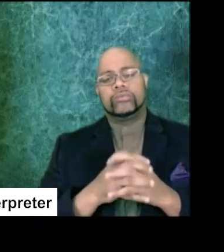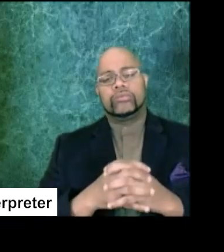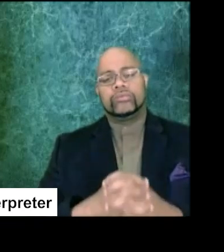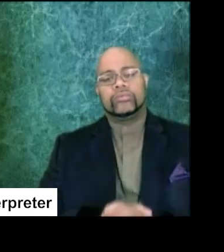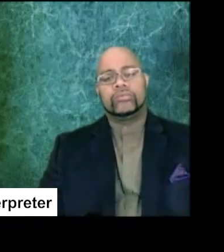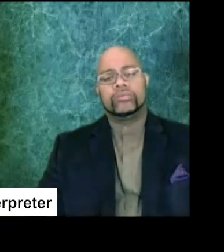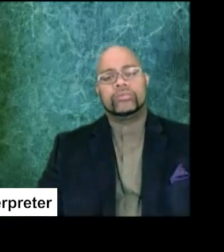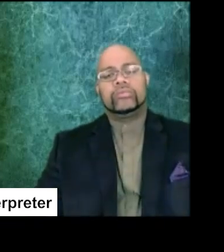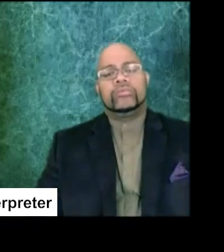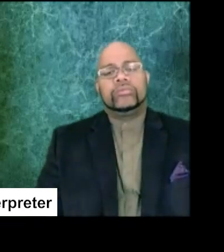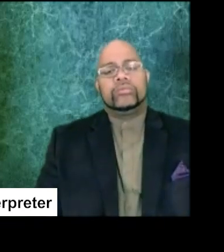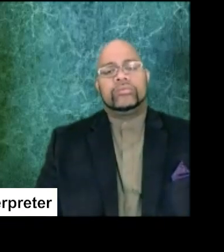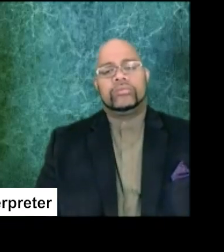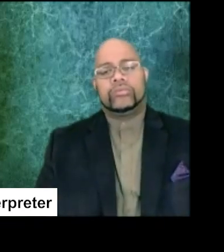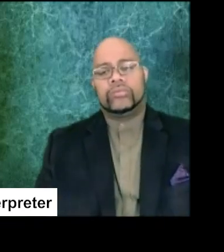voices